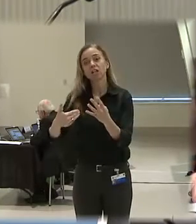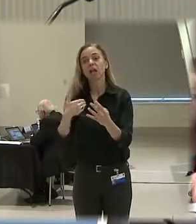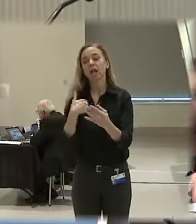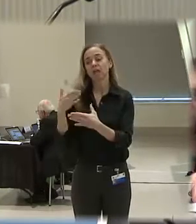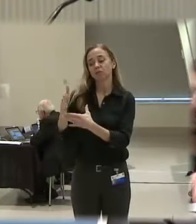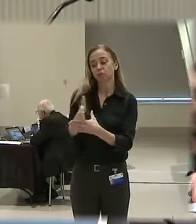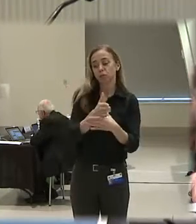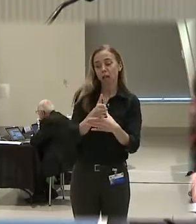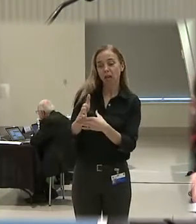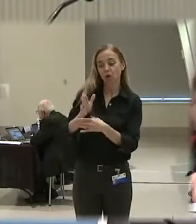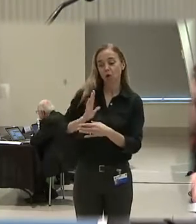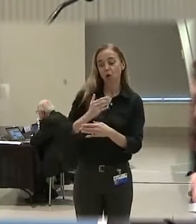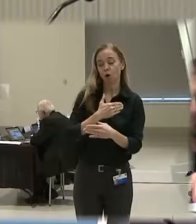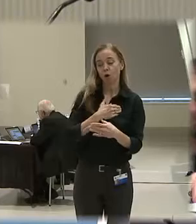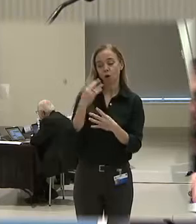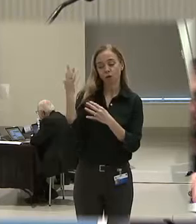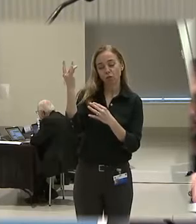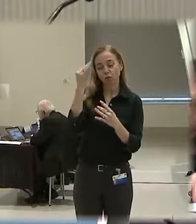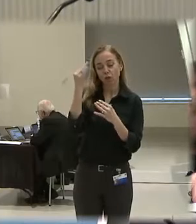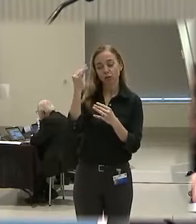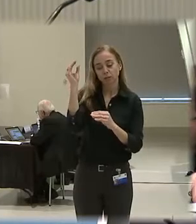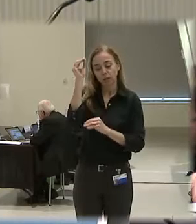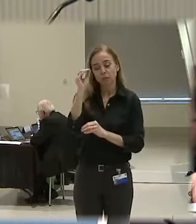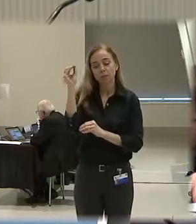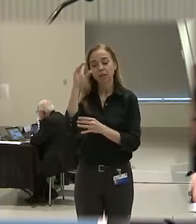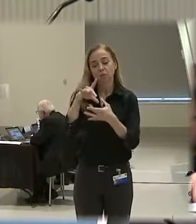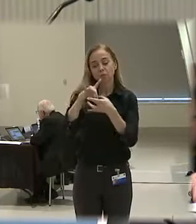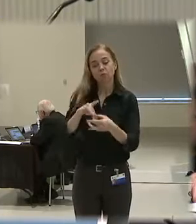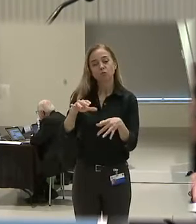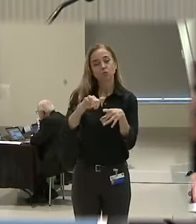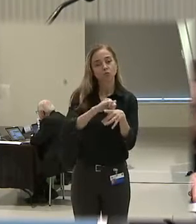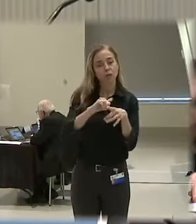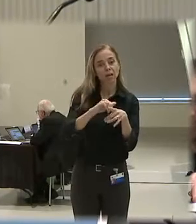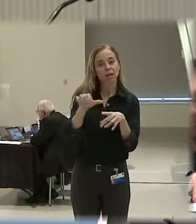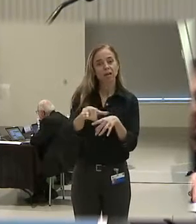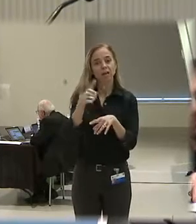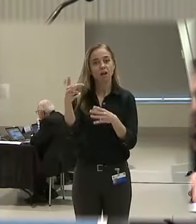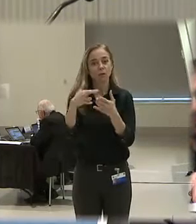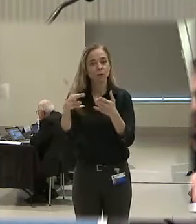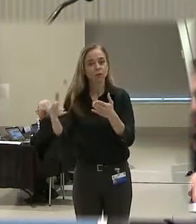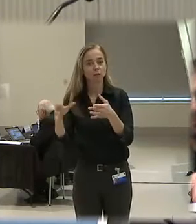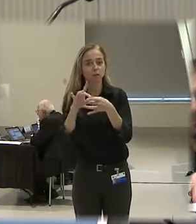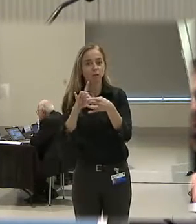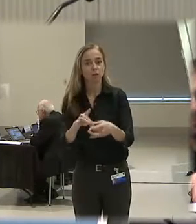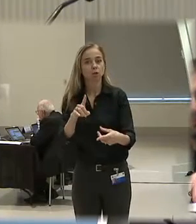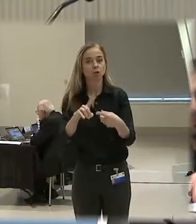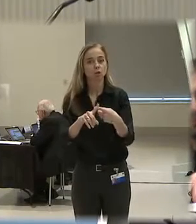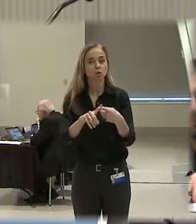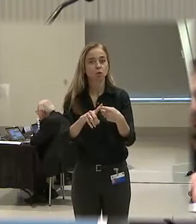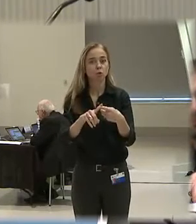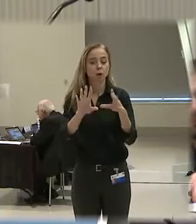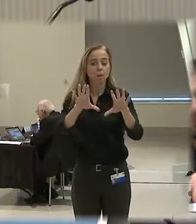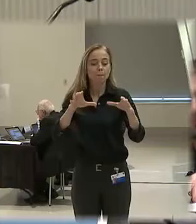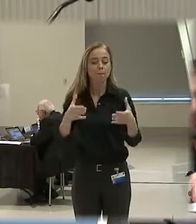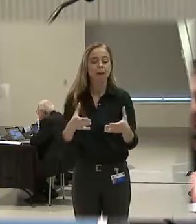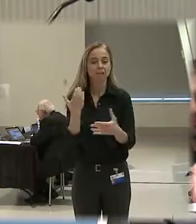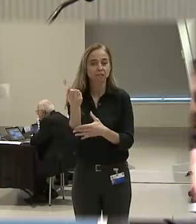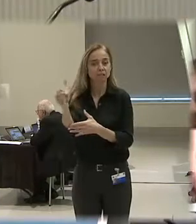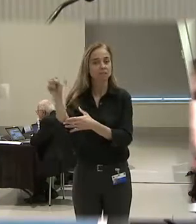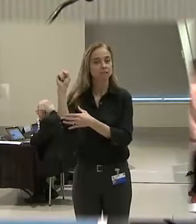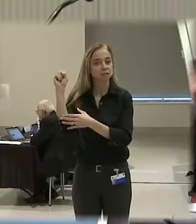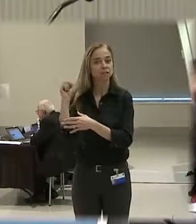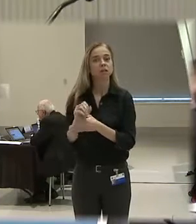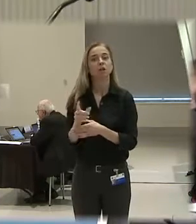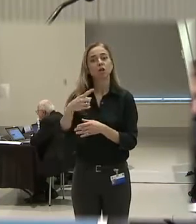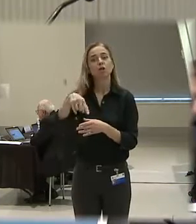shared our thoughts, our training, and a lot of other resources as it relates to dealing with mass demonstrations. As many of